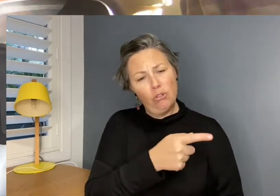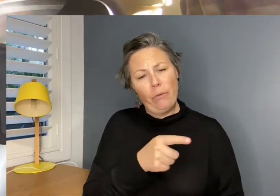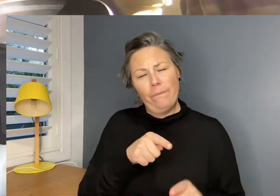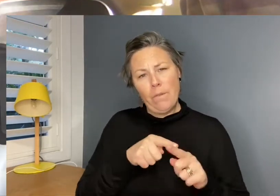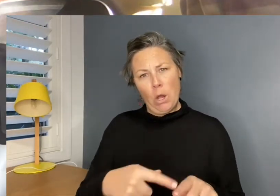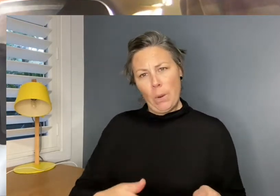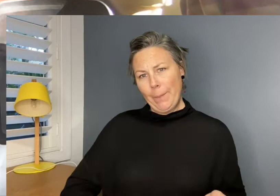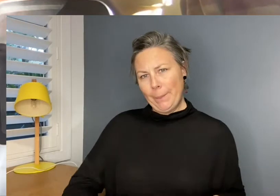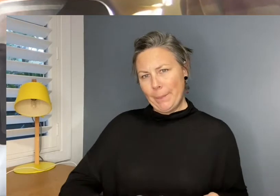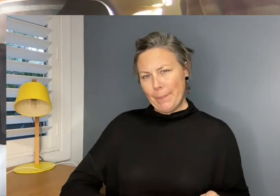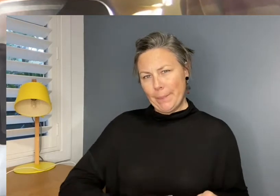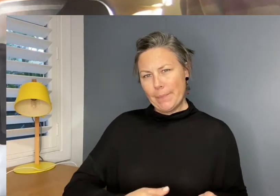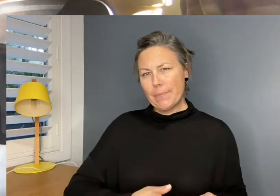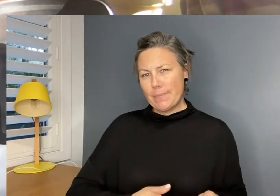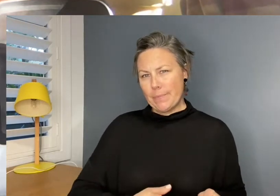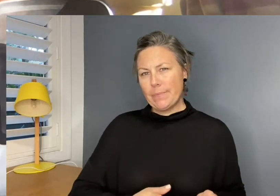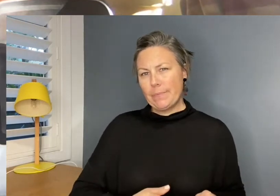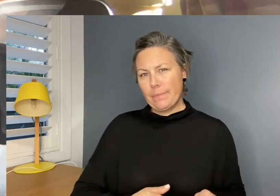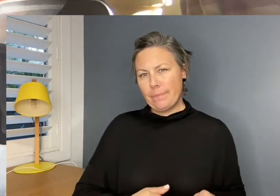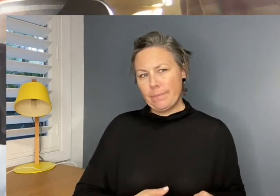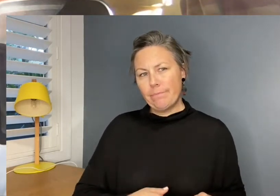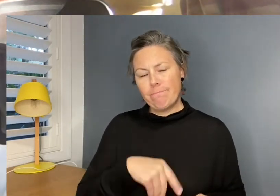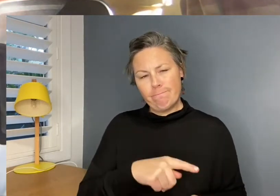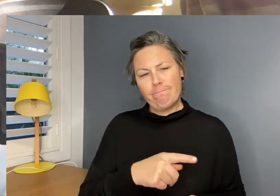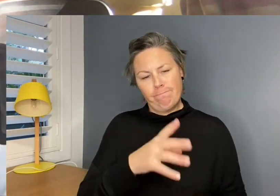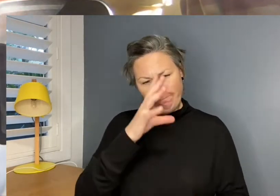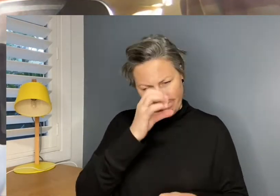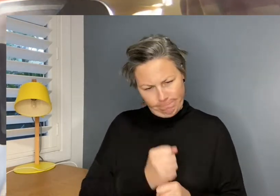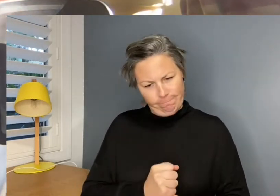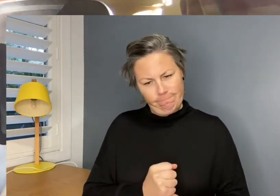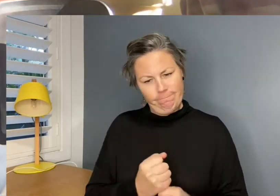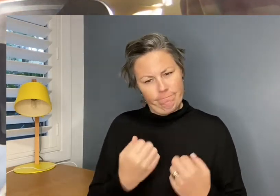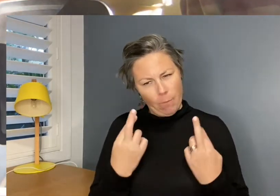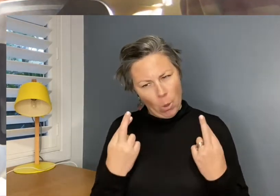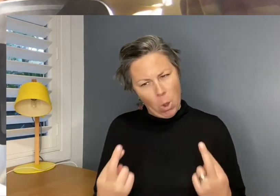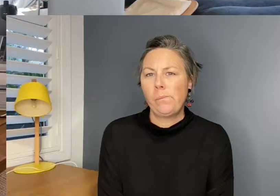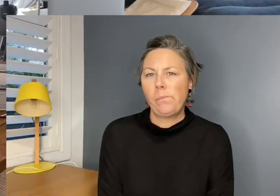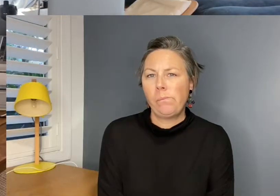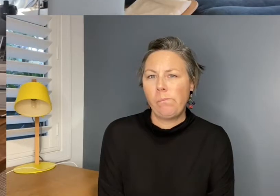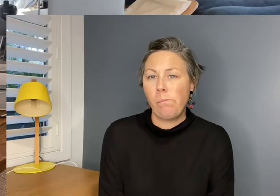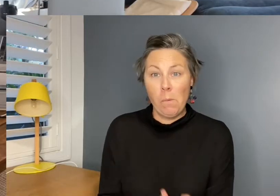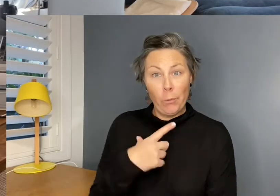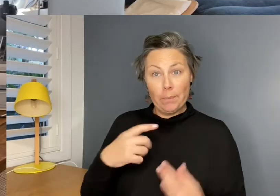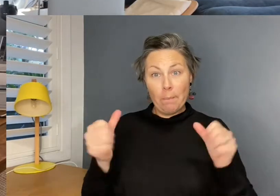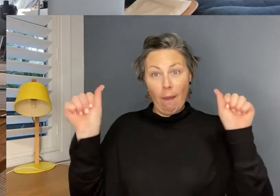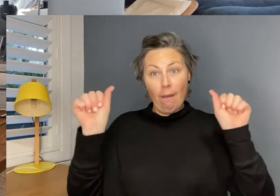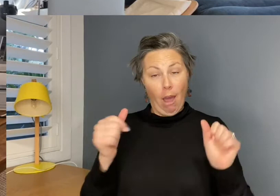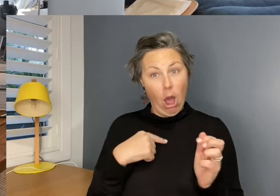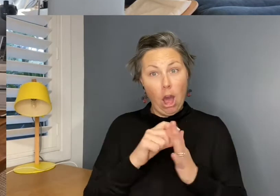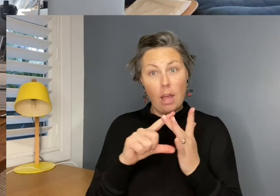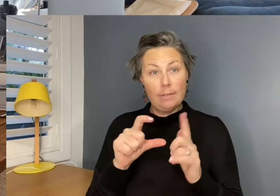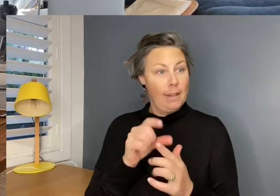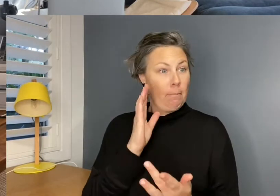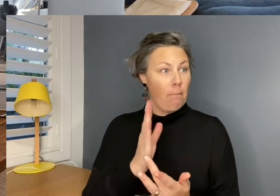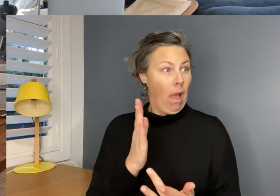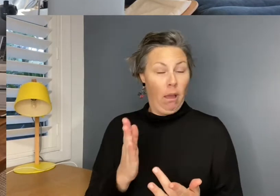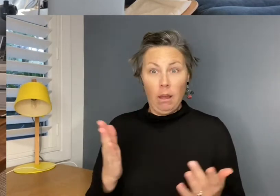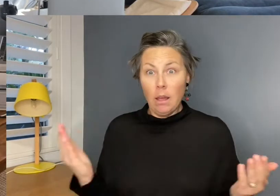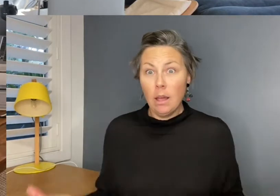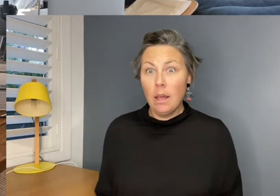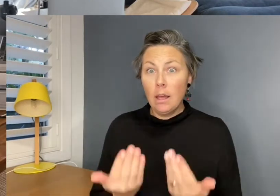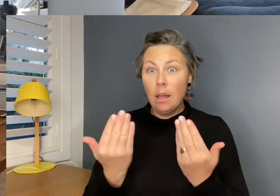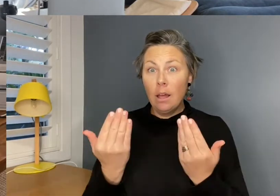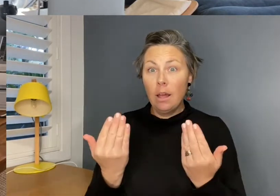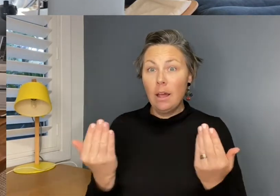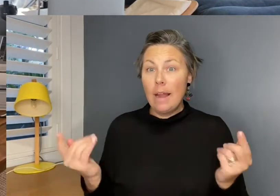gut, for going with what you really hoped for. because it worked. I did go into spontaneous Yay!